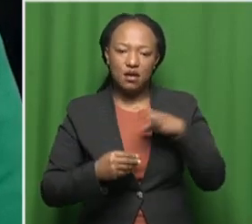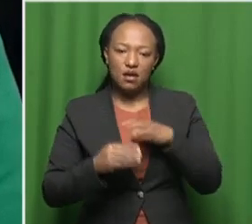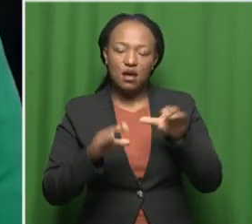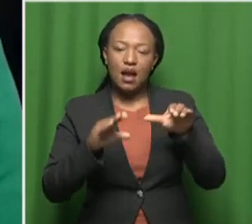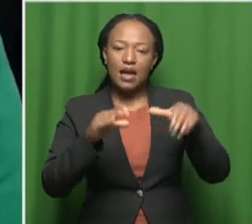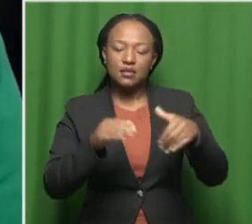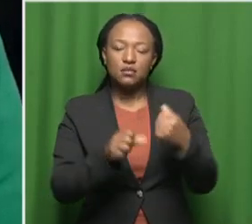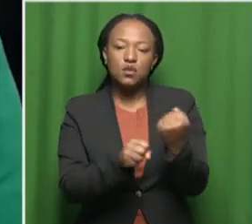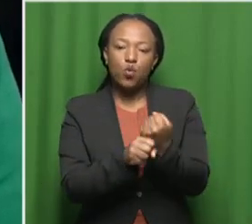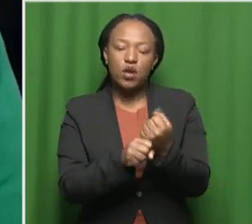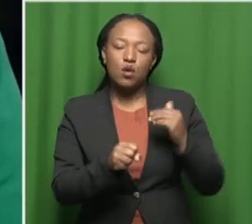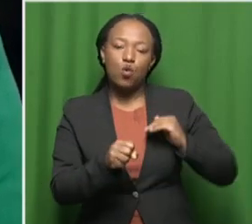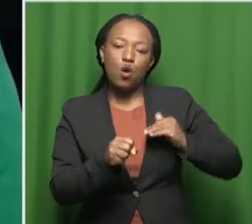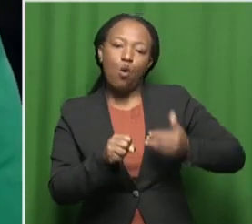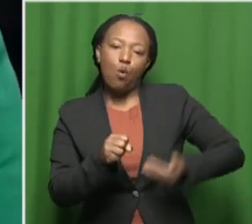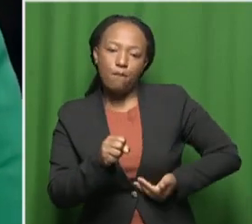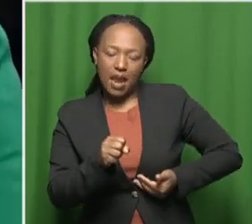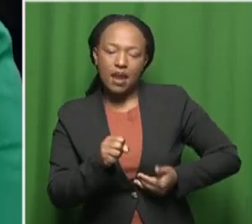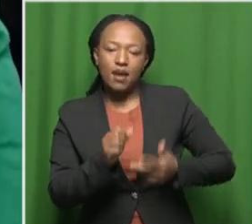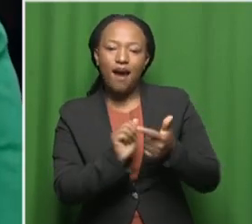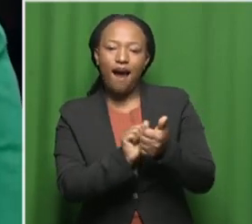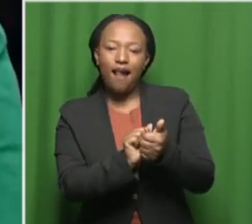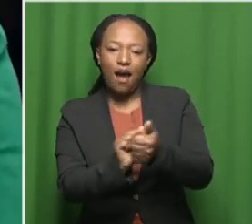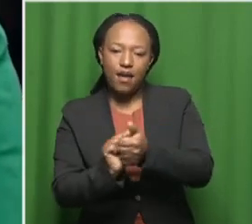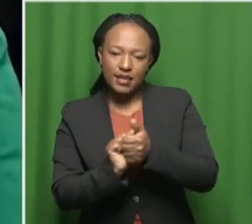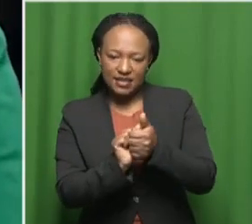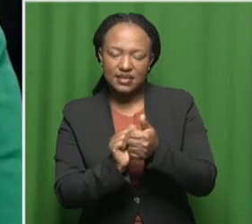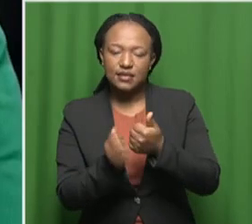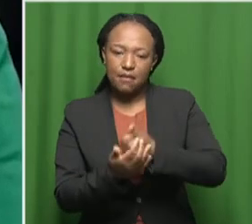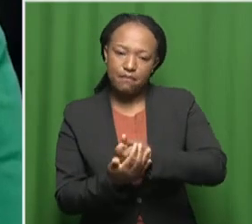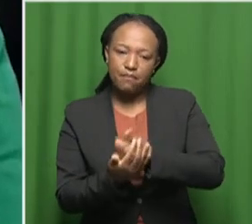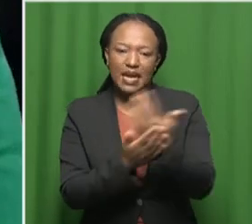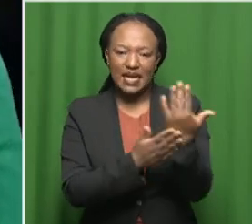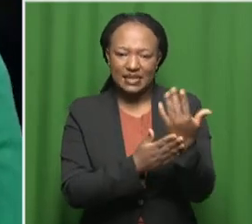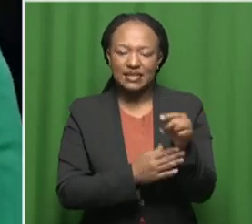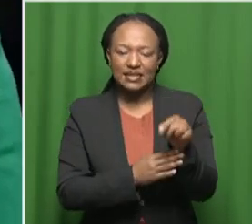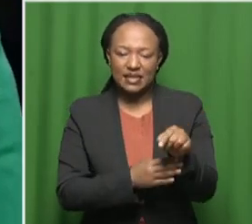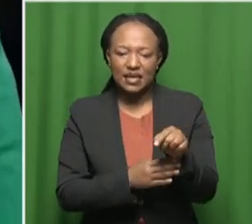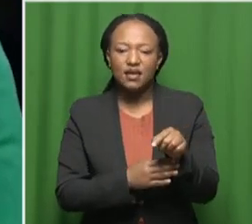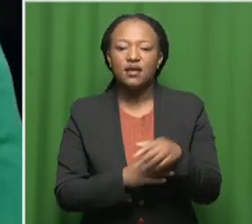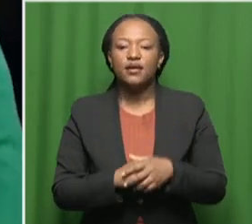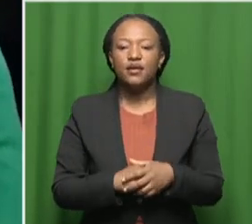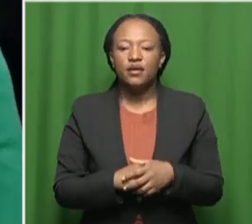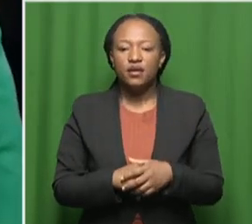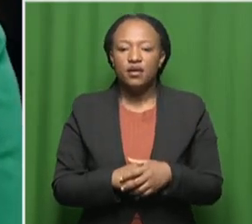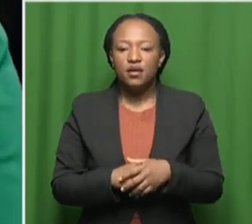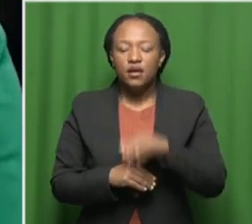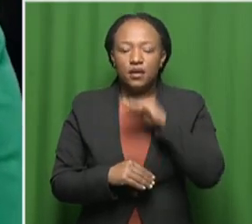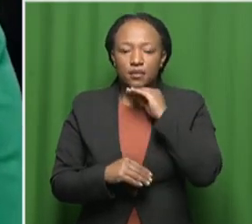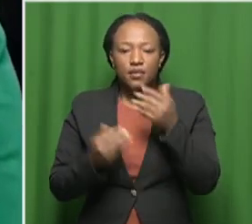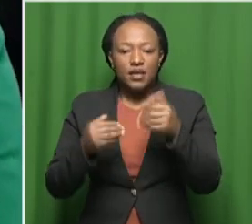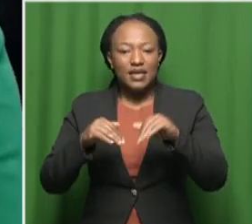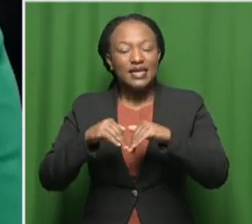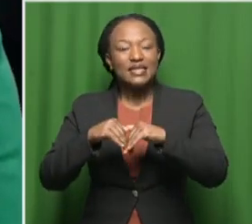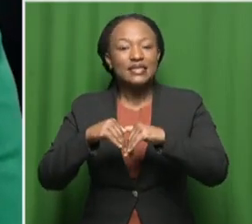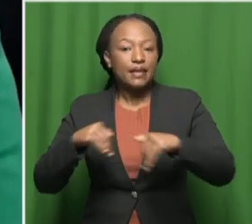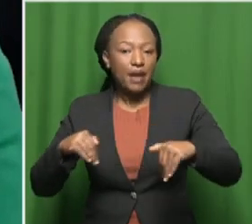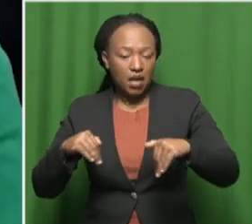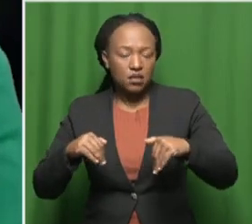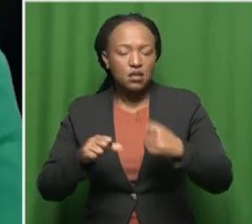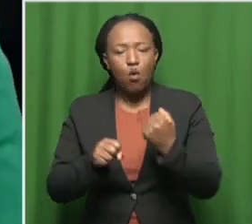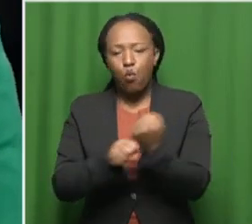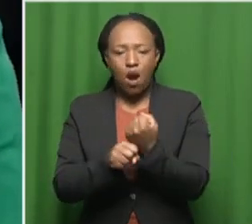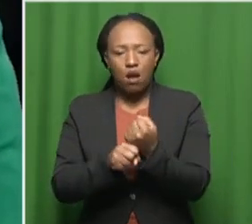Women in Business Alliance in BRICS, looking at all the aspects, because we had agreed we're not going to have a separate work stream for small